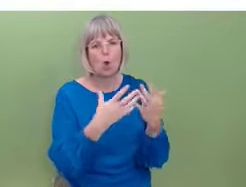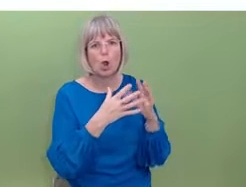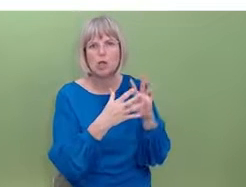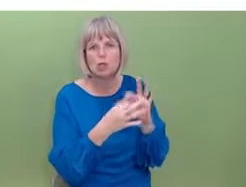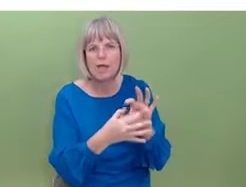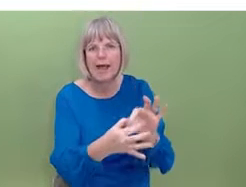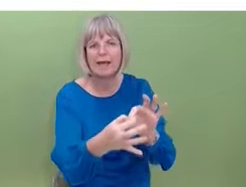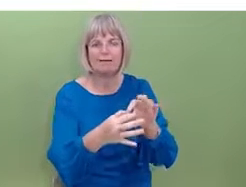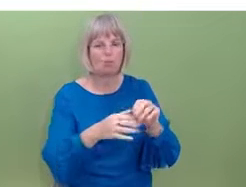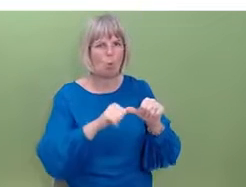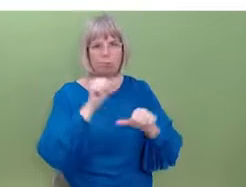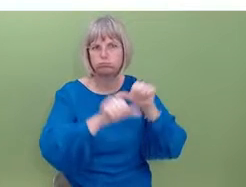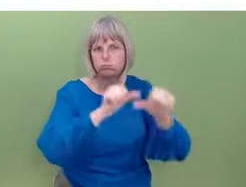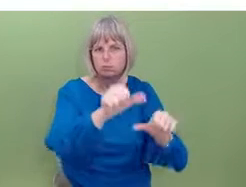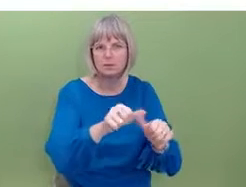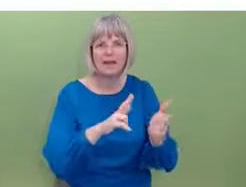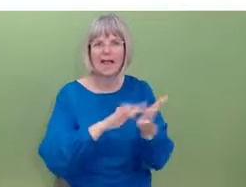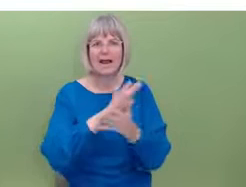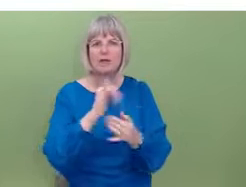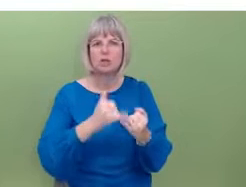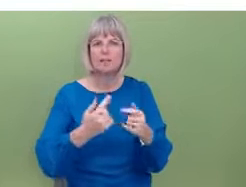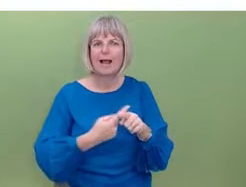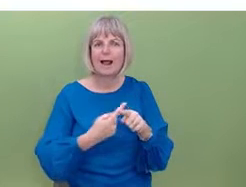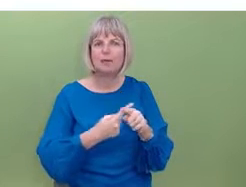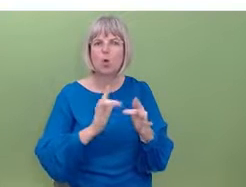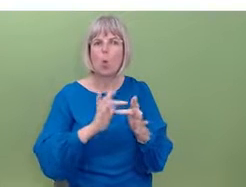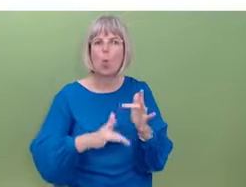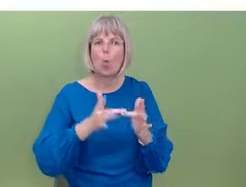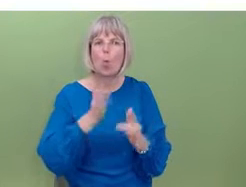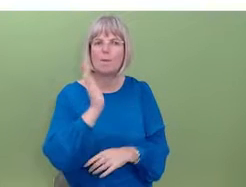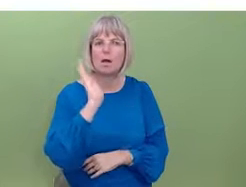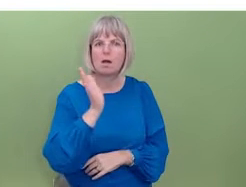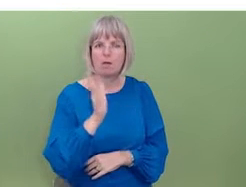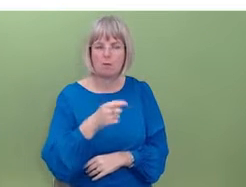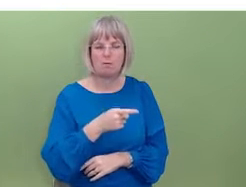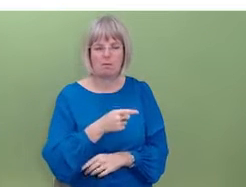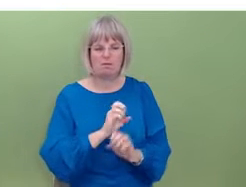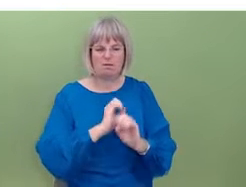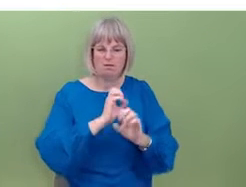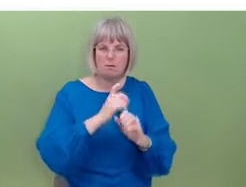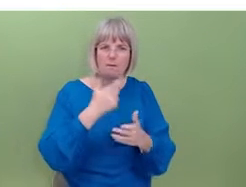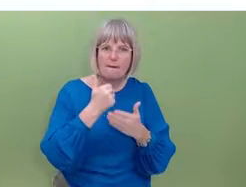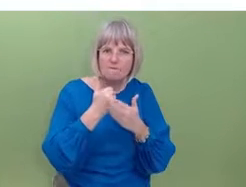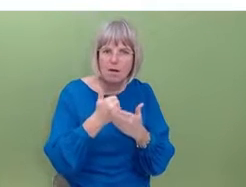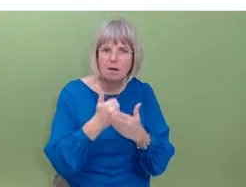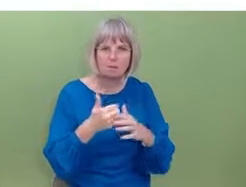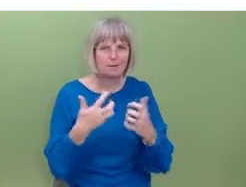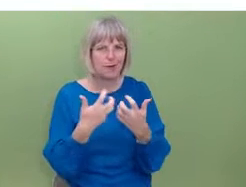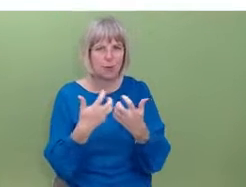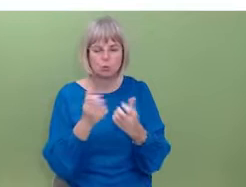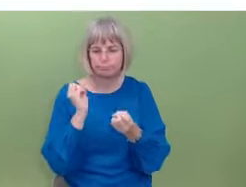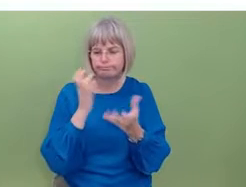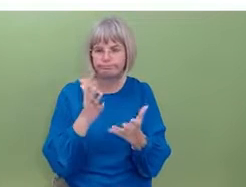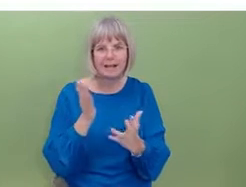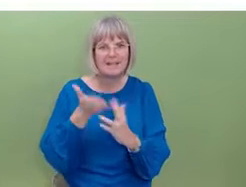England webinars, which were giving advice about how to deliver these interventions in an